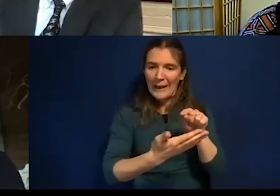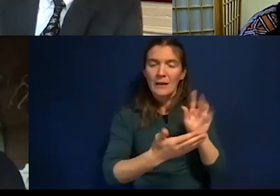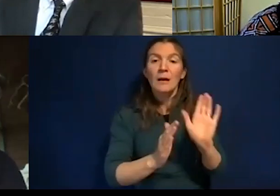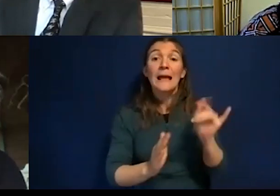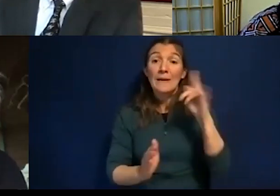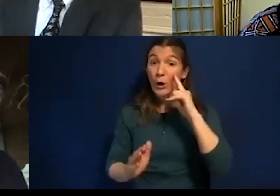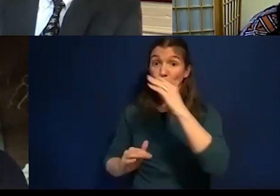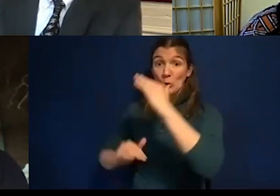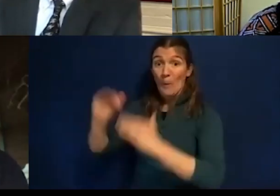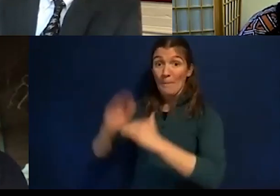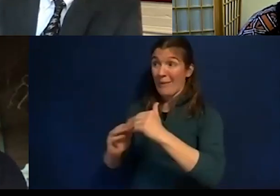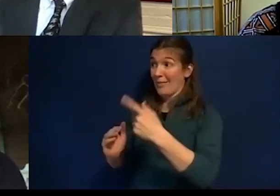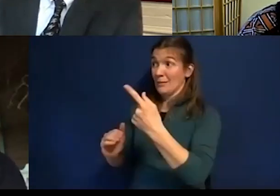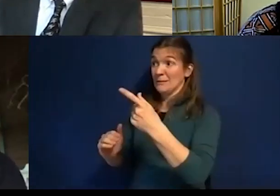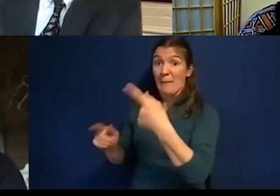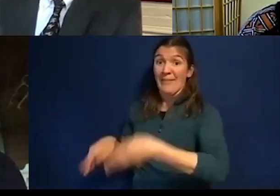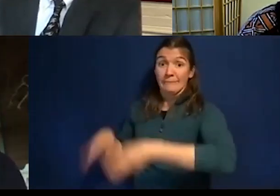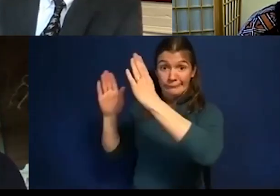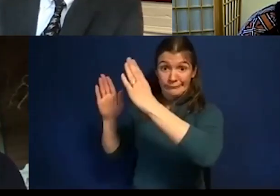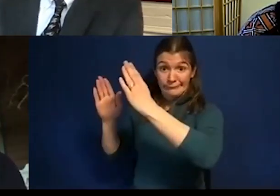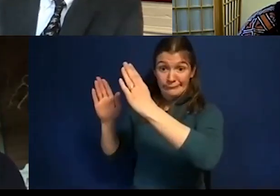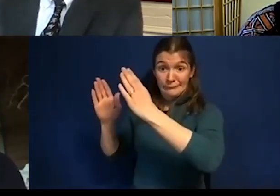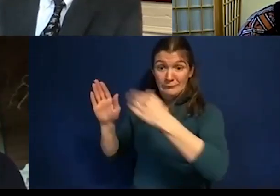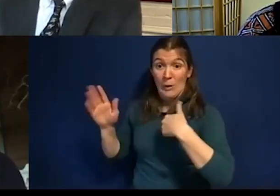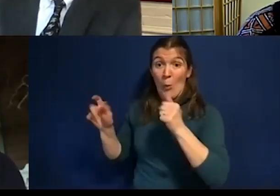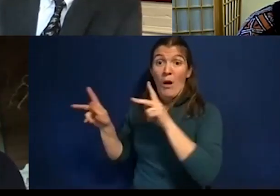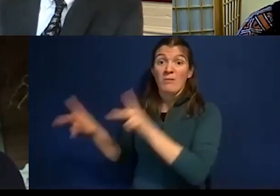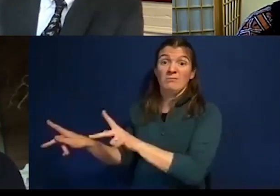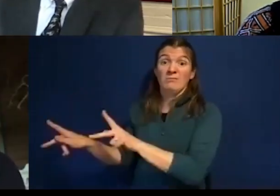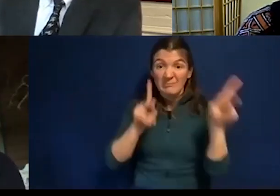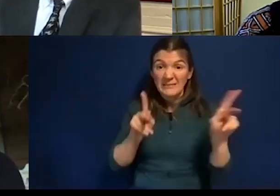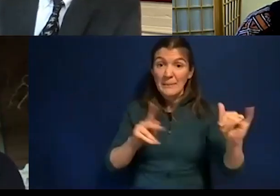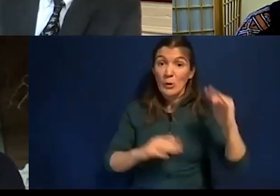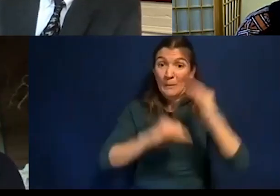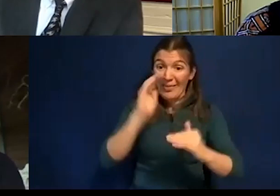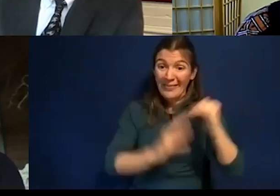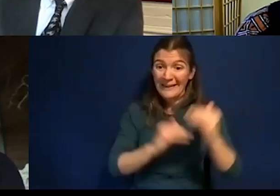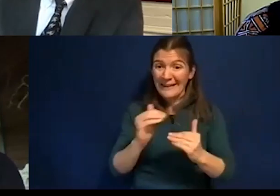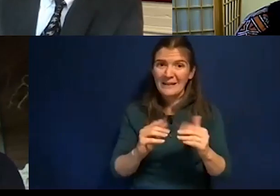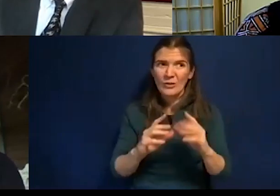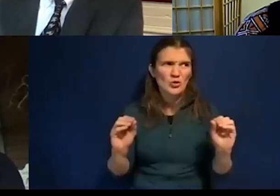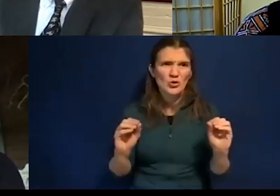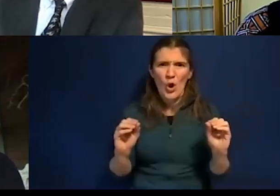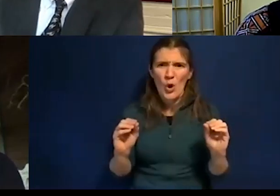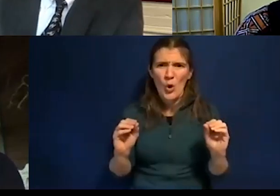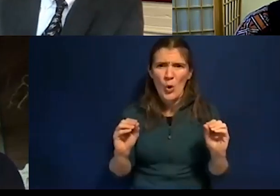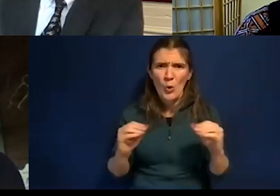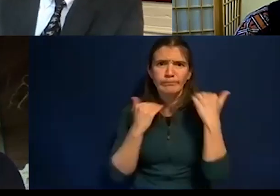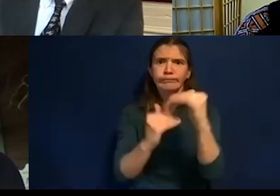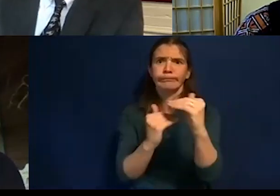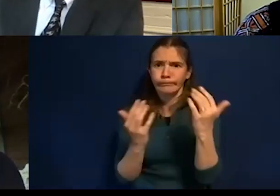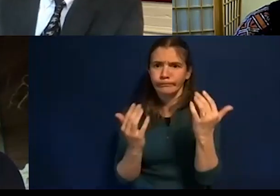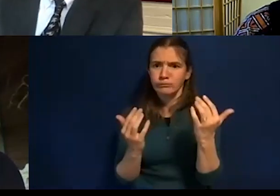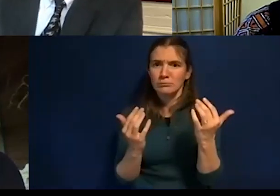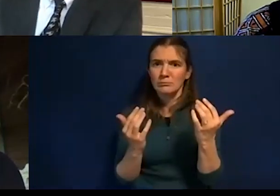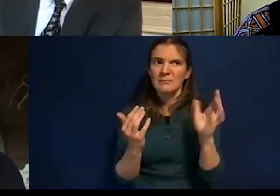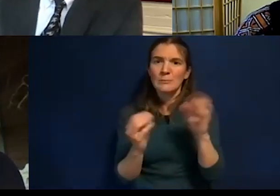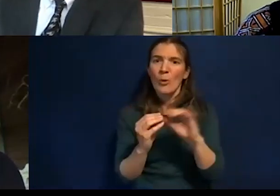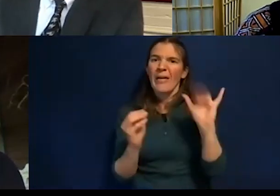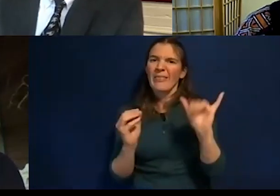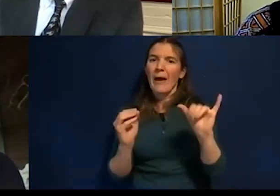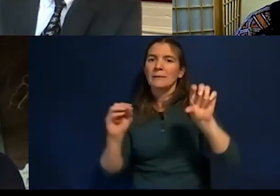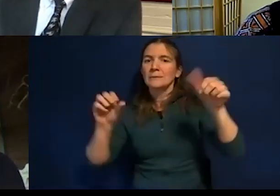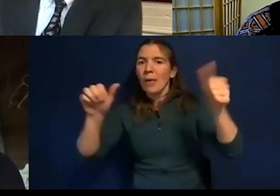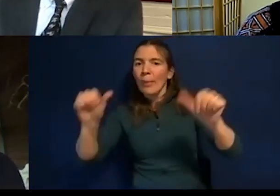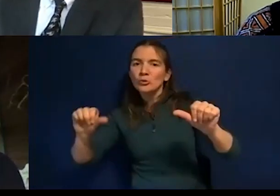to build a building and I'm going to build a building, we're both building buildings, but there's no copyright. And it's more along that line than it is